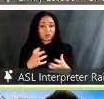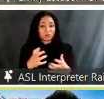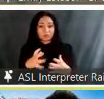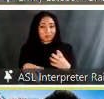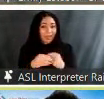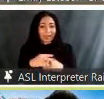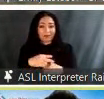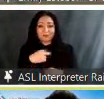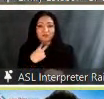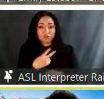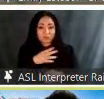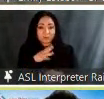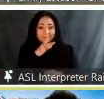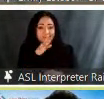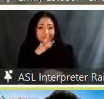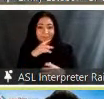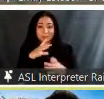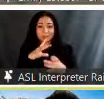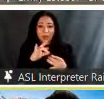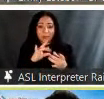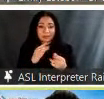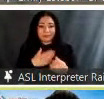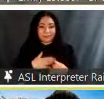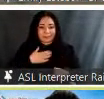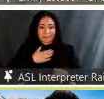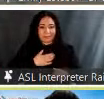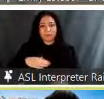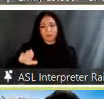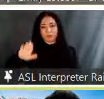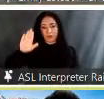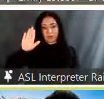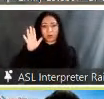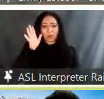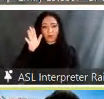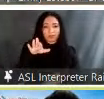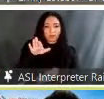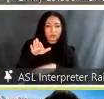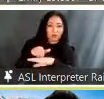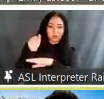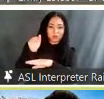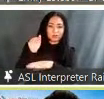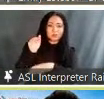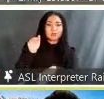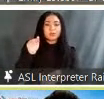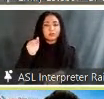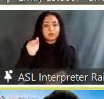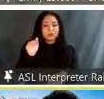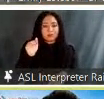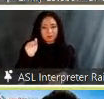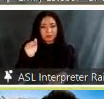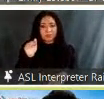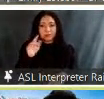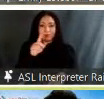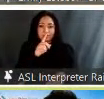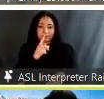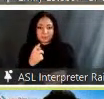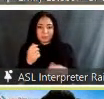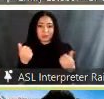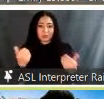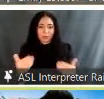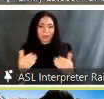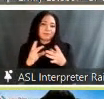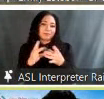comment, please raise your hand and you'll be called on and you'll be unmuted to make your public